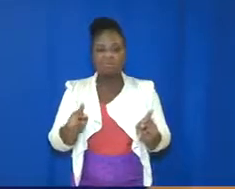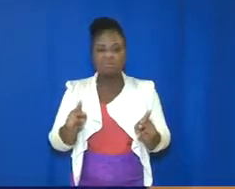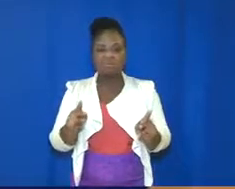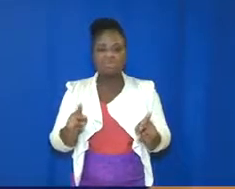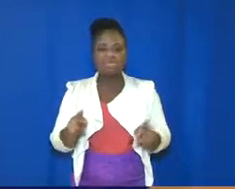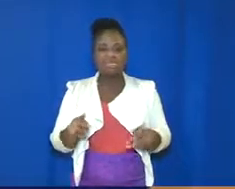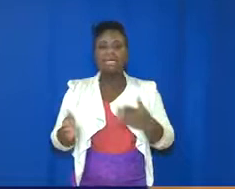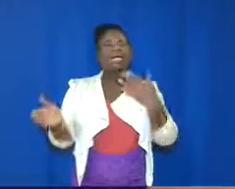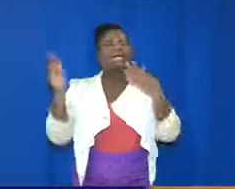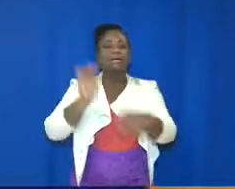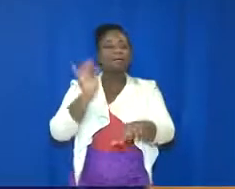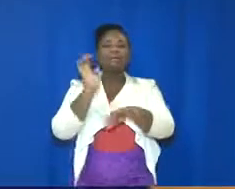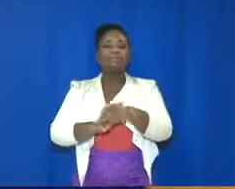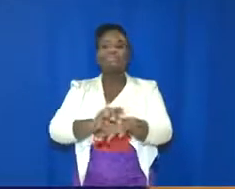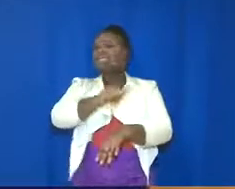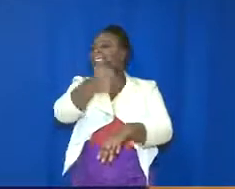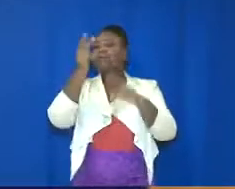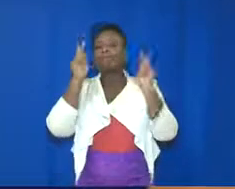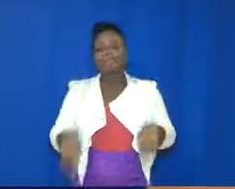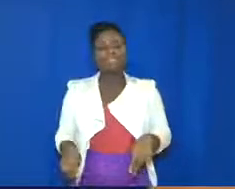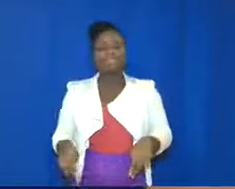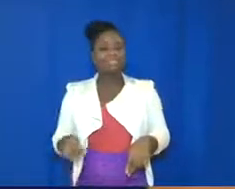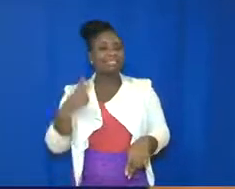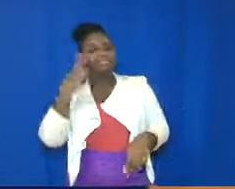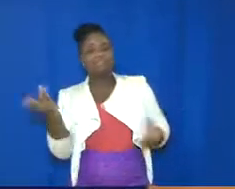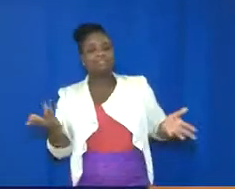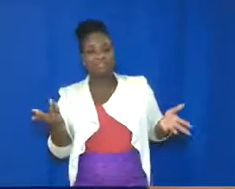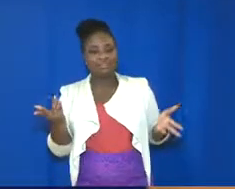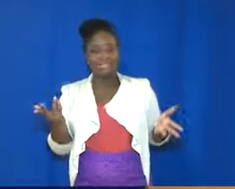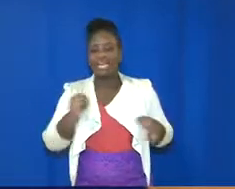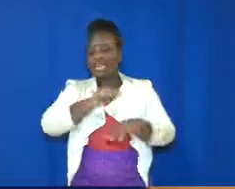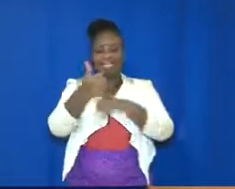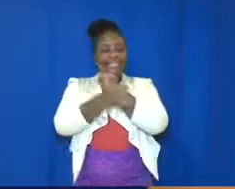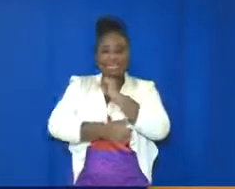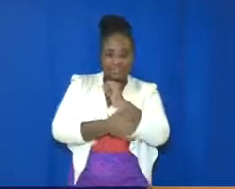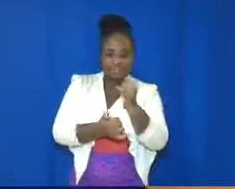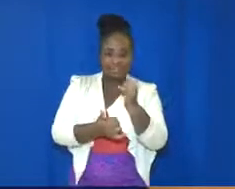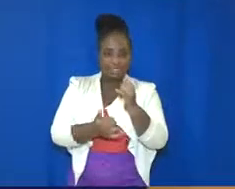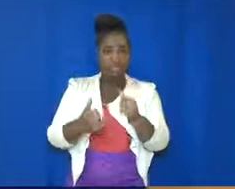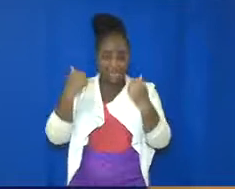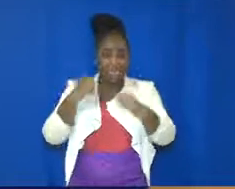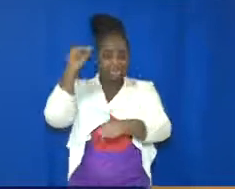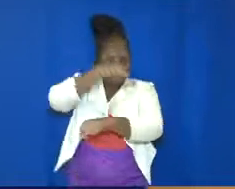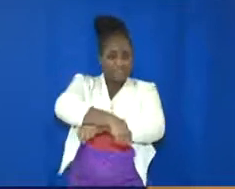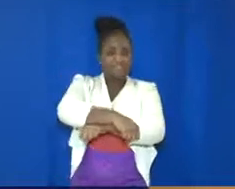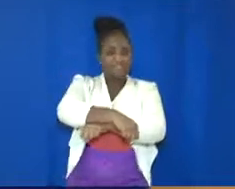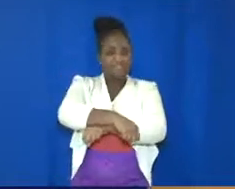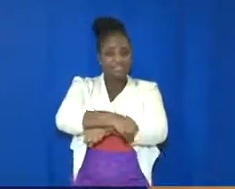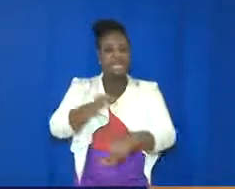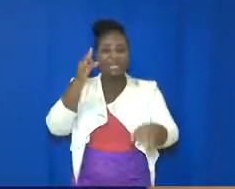persons and has wreaked its havoc on every country on the planet. We can defeat